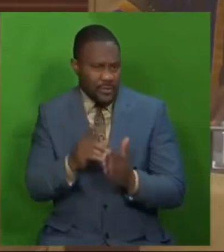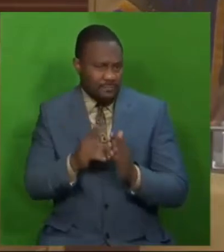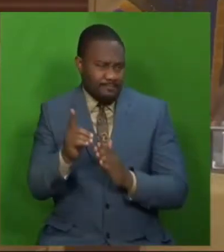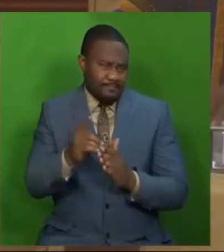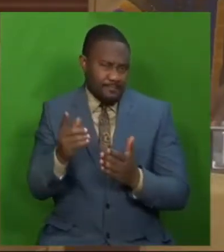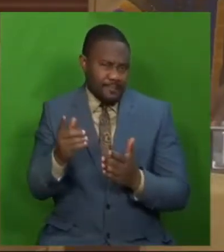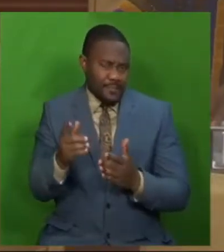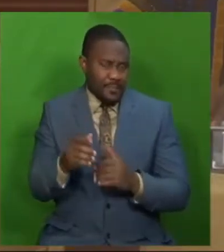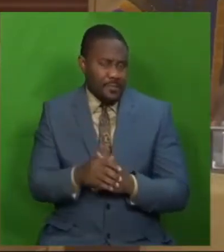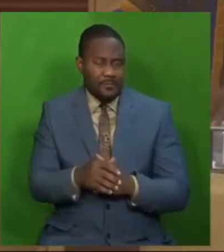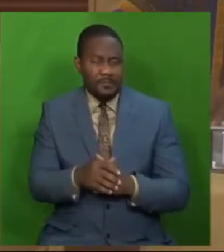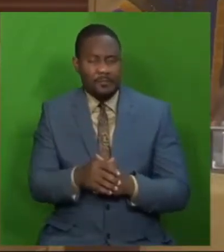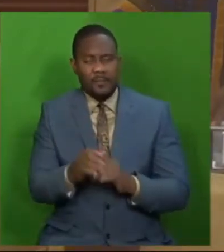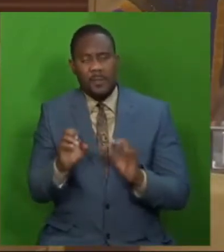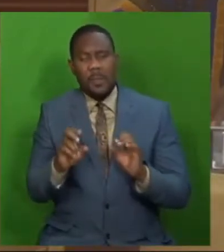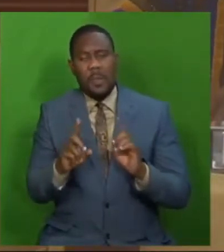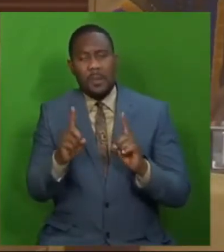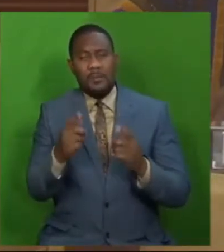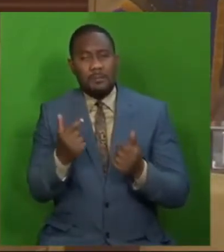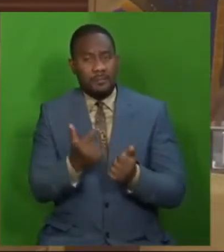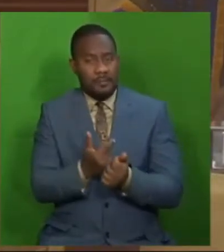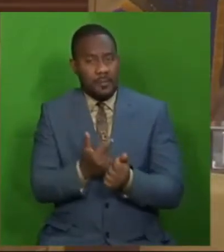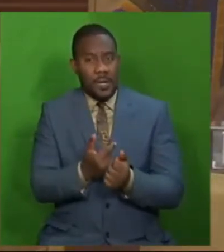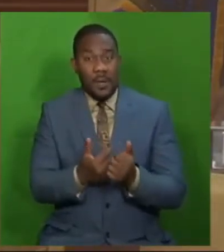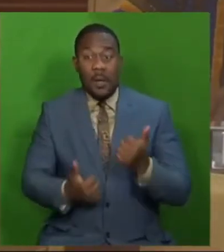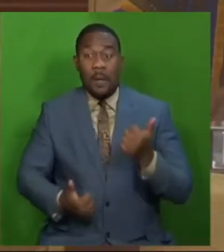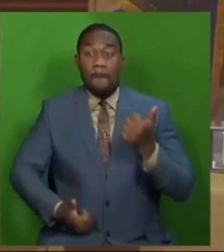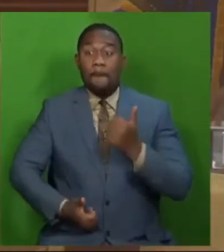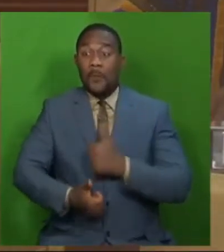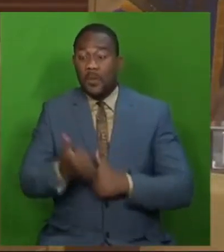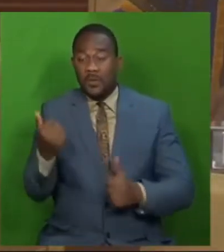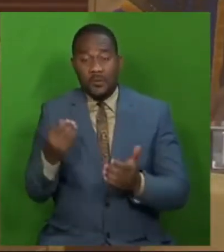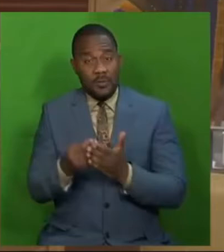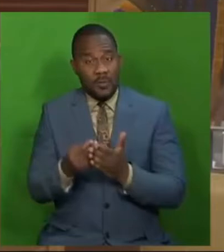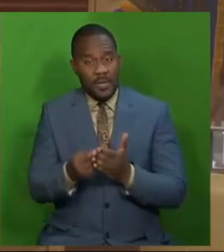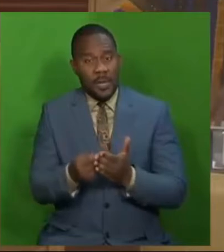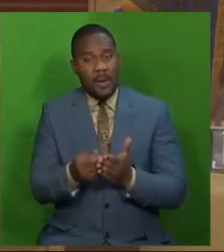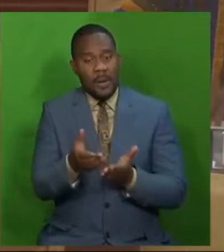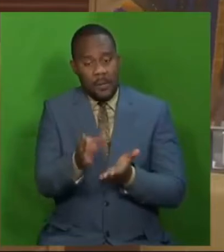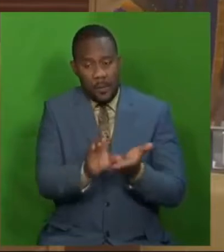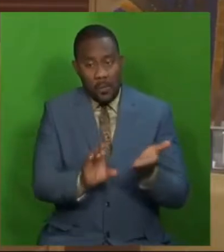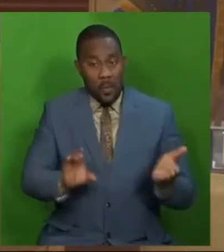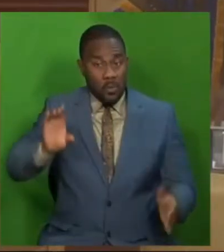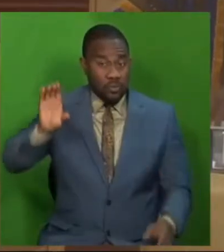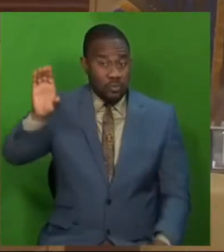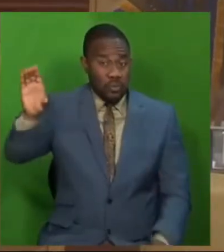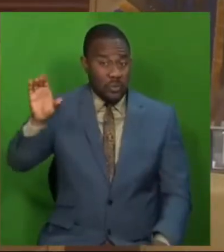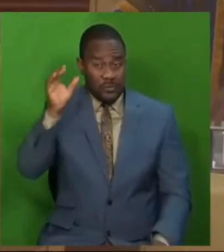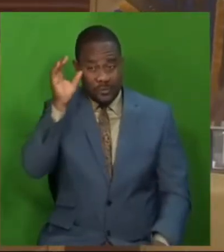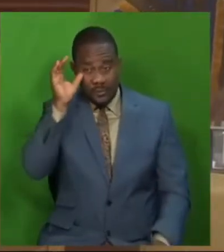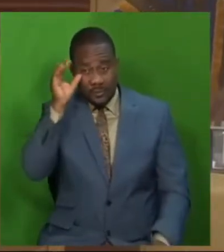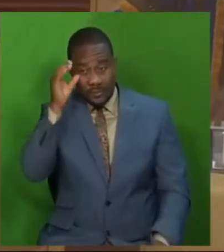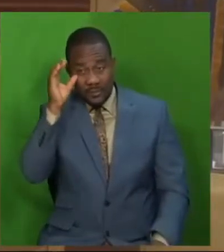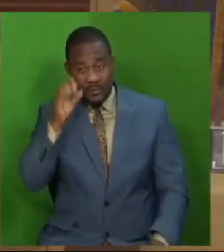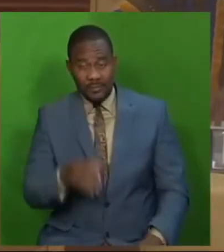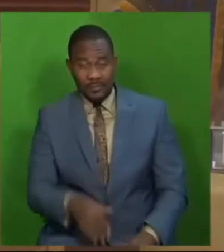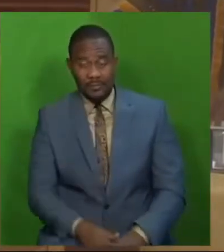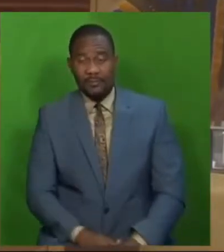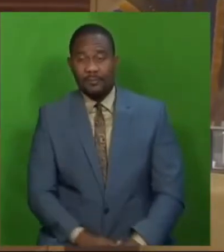the receivables belong to the Chinese. The Chinese in the next 10 years. Belong to the